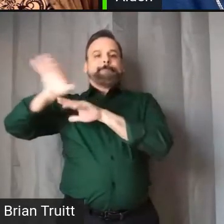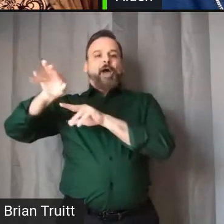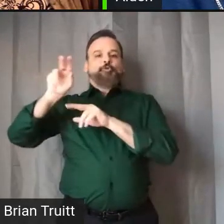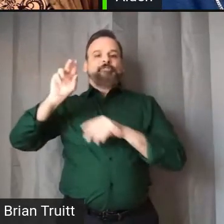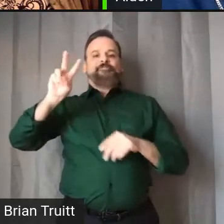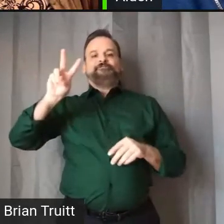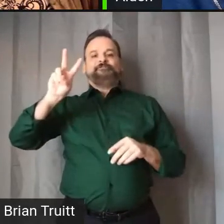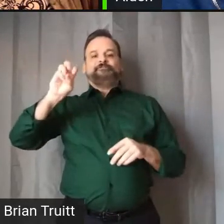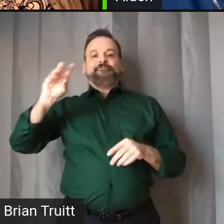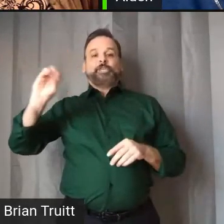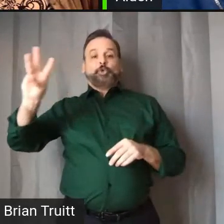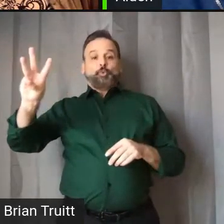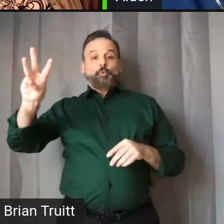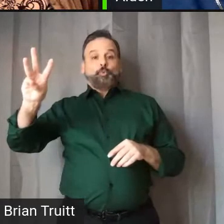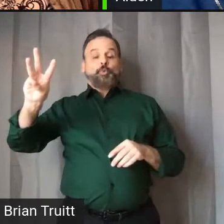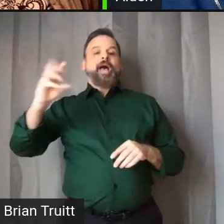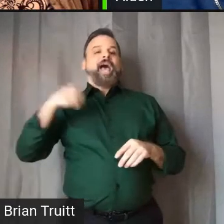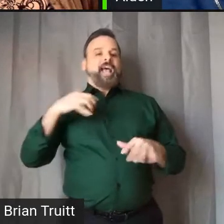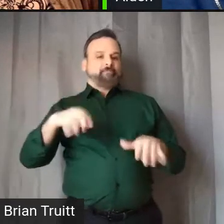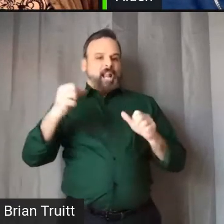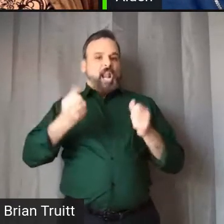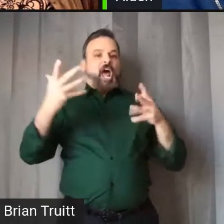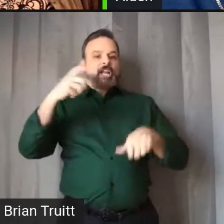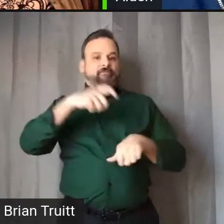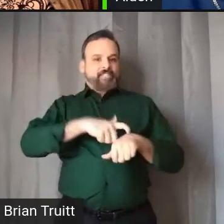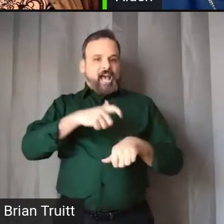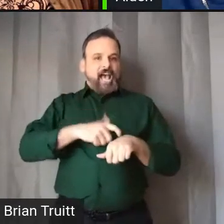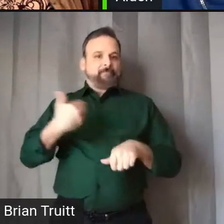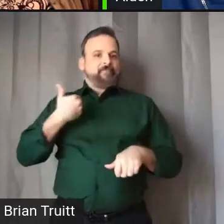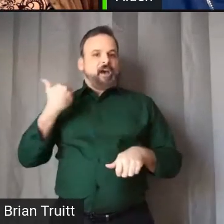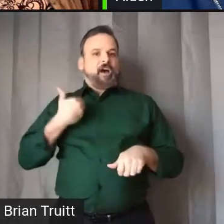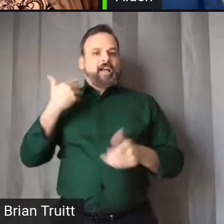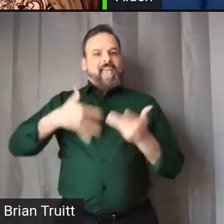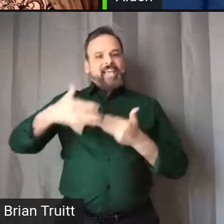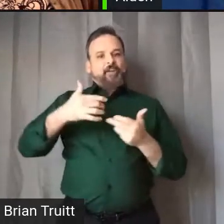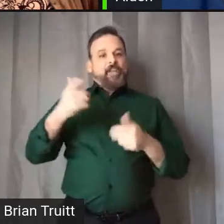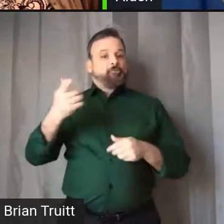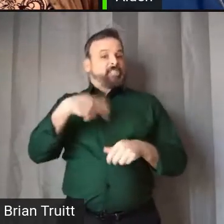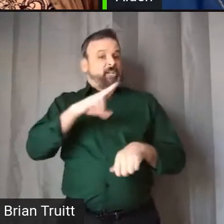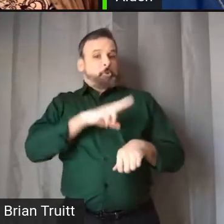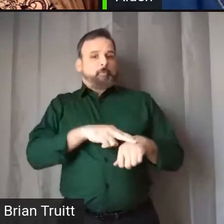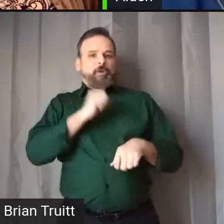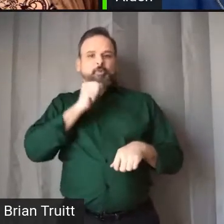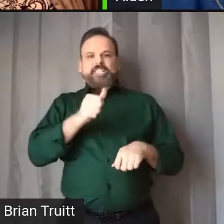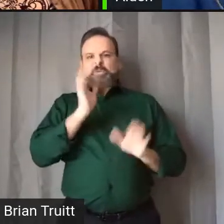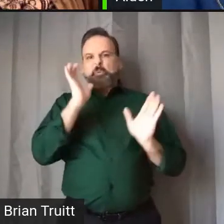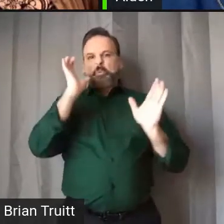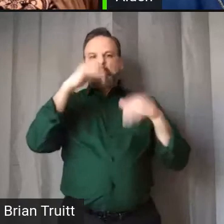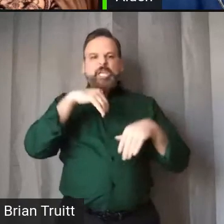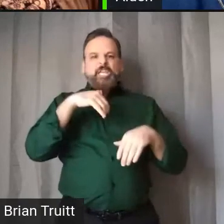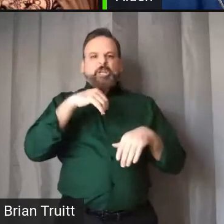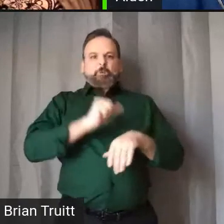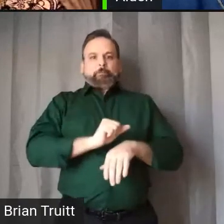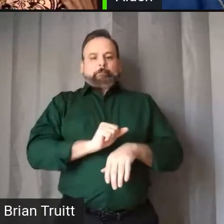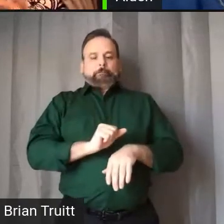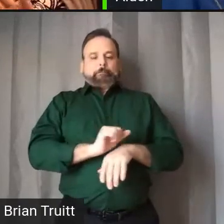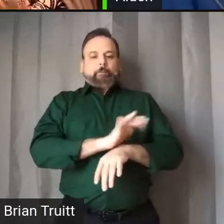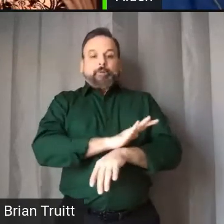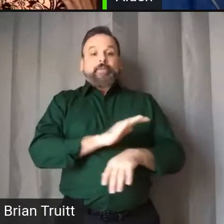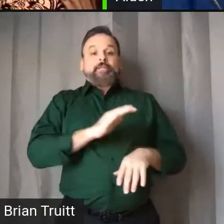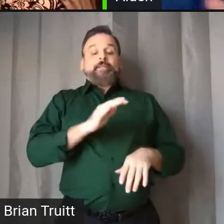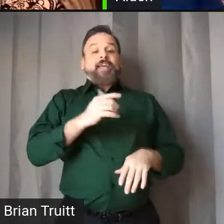a lot of my time as a youth hanging out there. And it was like a normal thing. It wasn't like some weird, morbid,